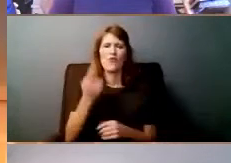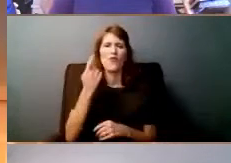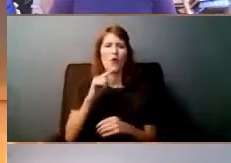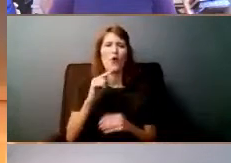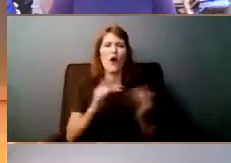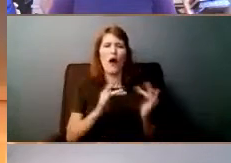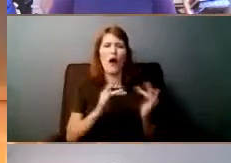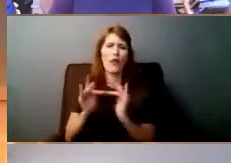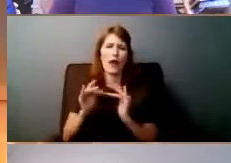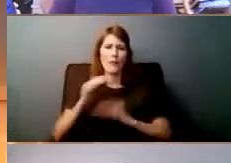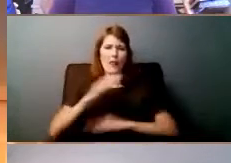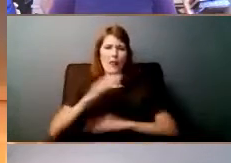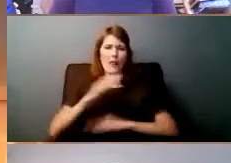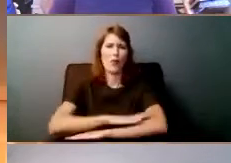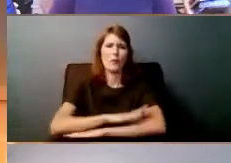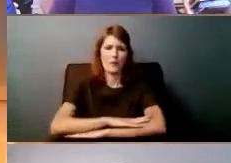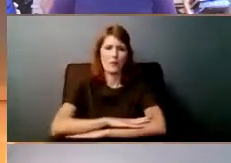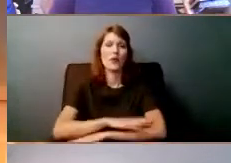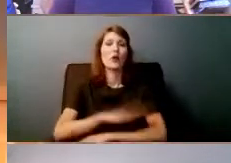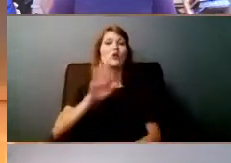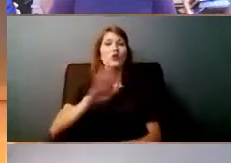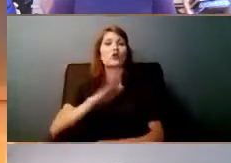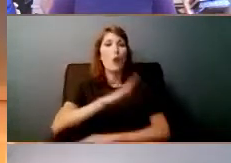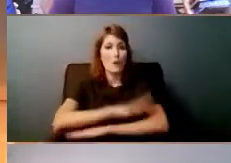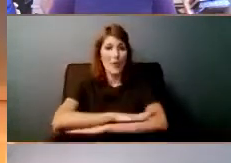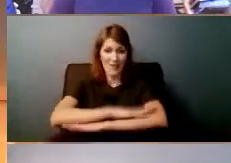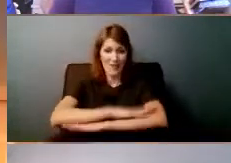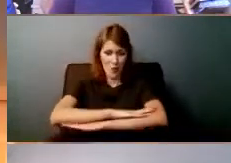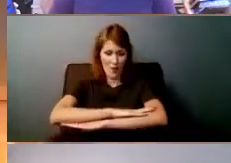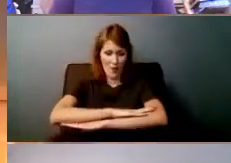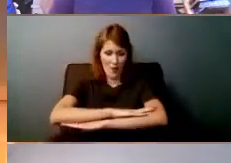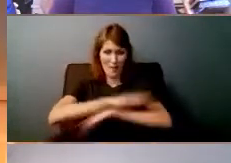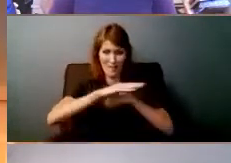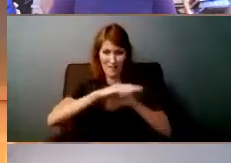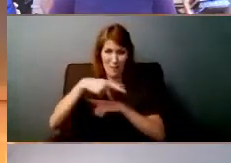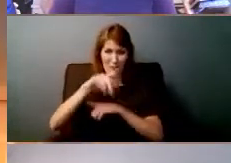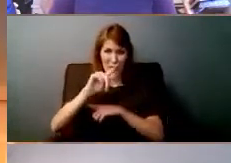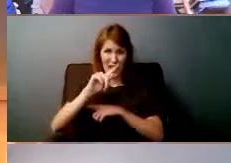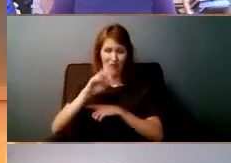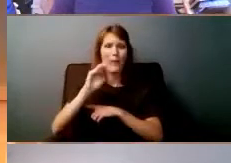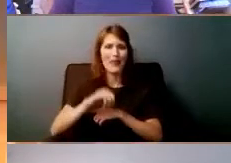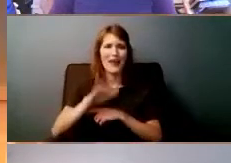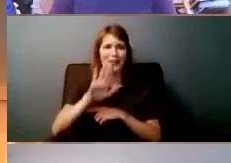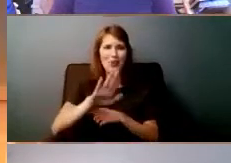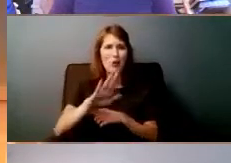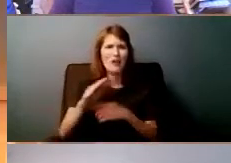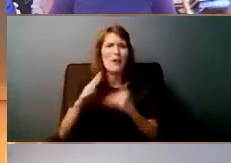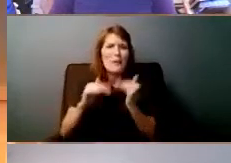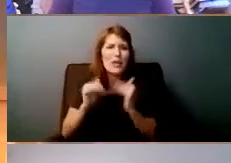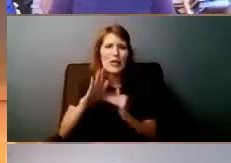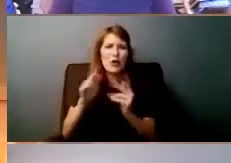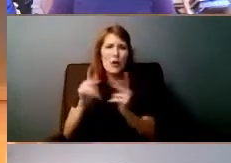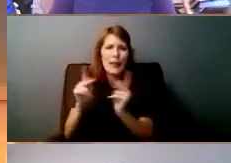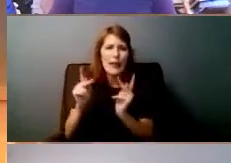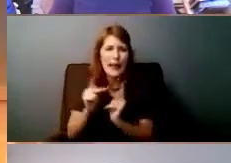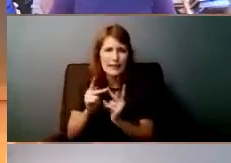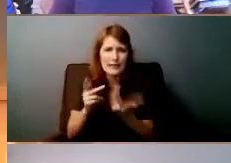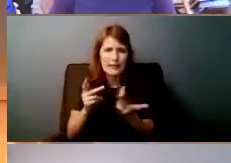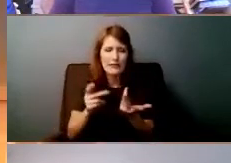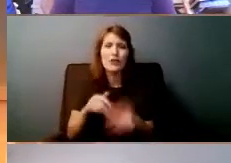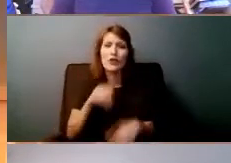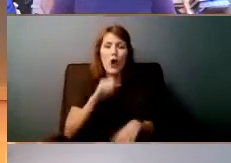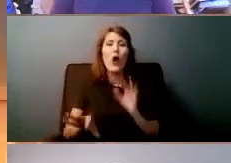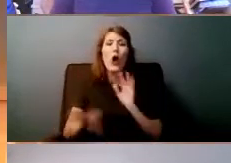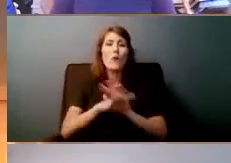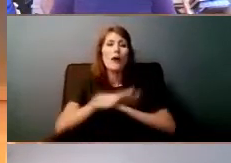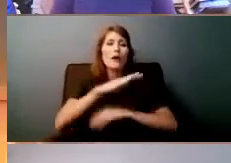platform. And so your platform is your venue. So you would not just pick a venue because it's the least expensive. You would